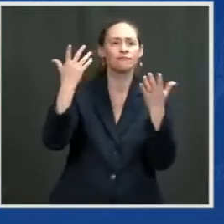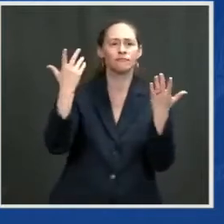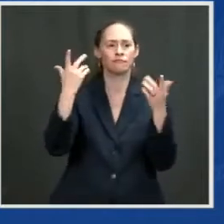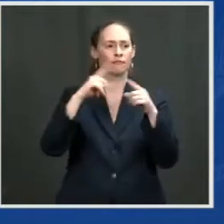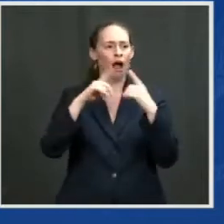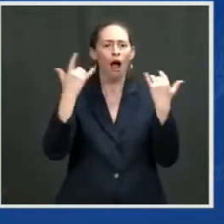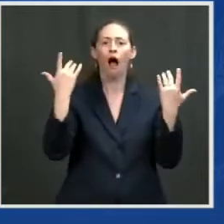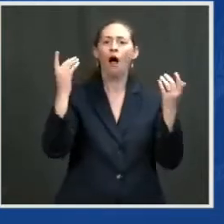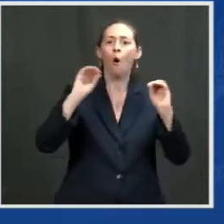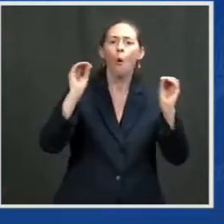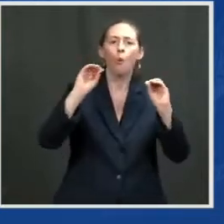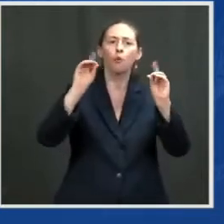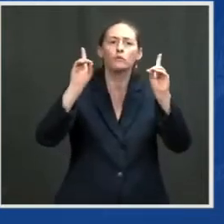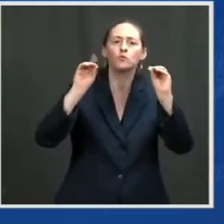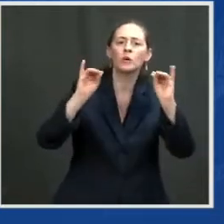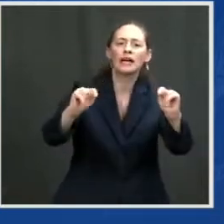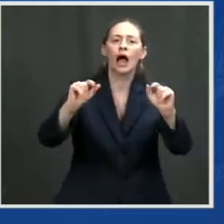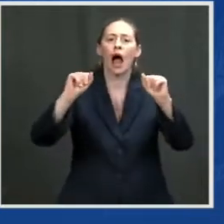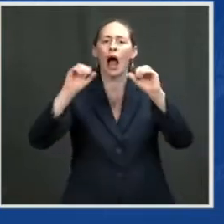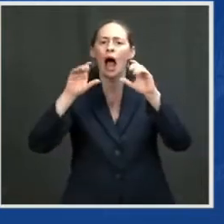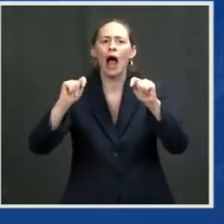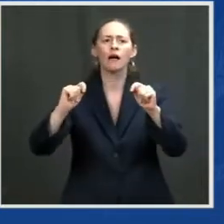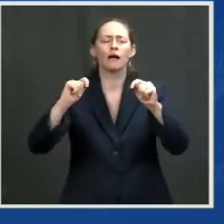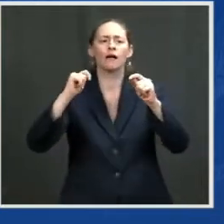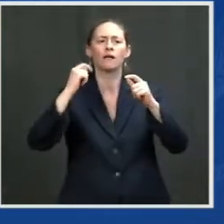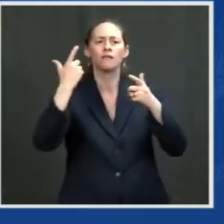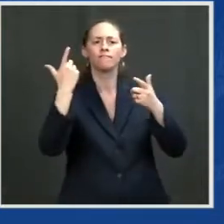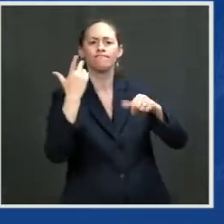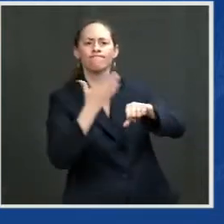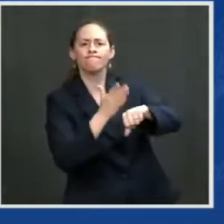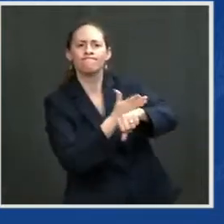And across America, there are more than